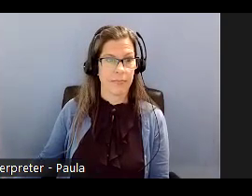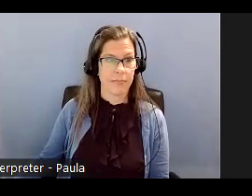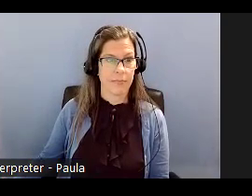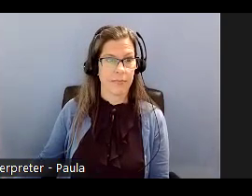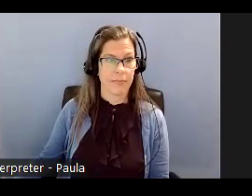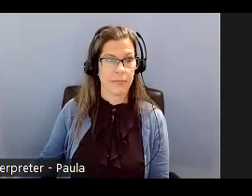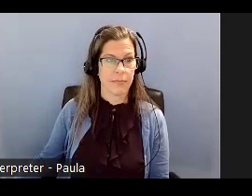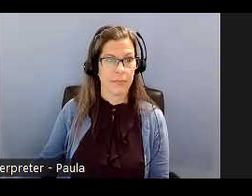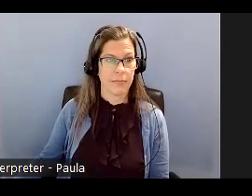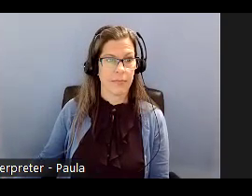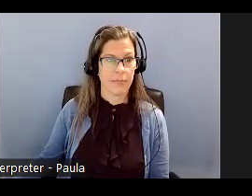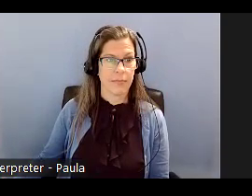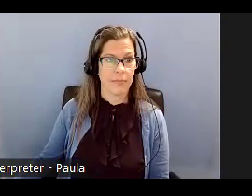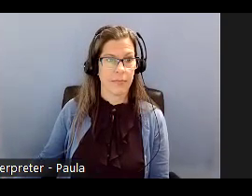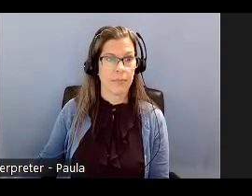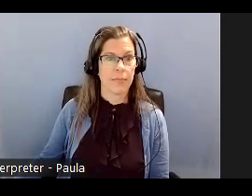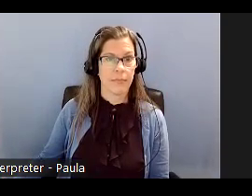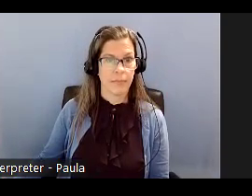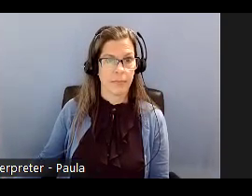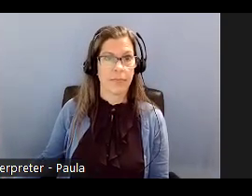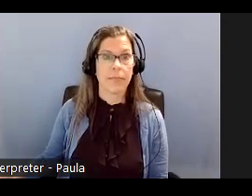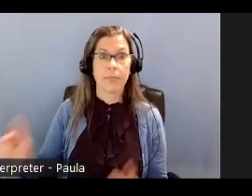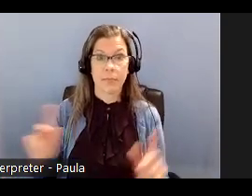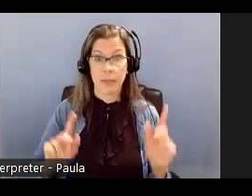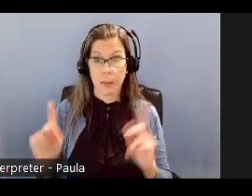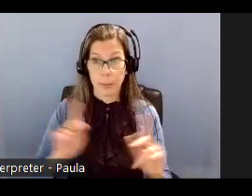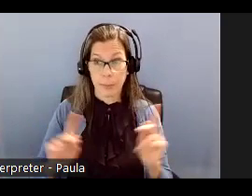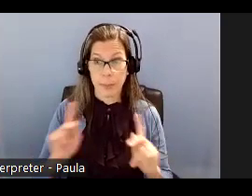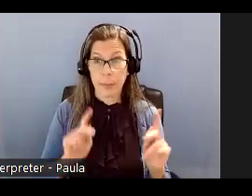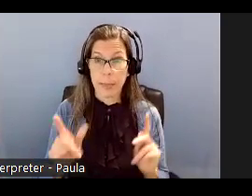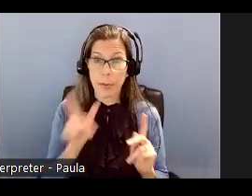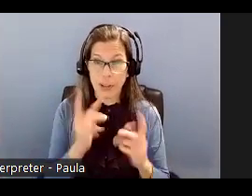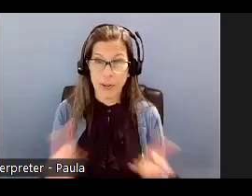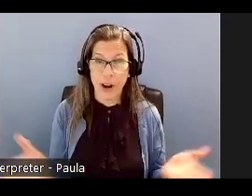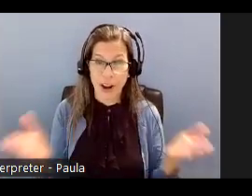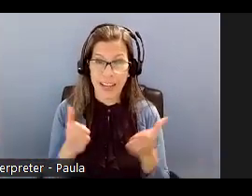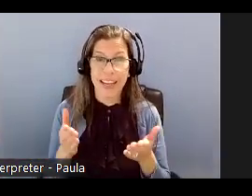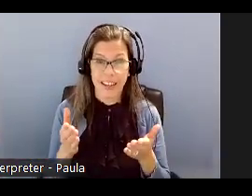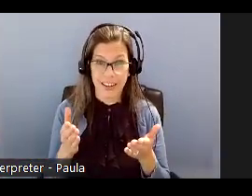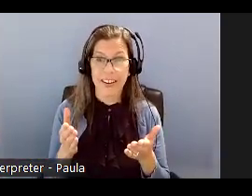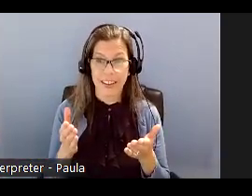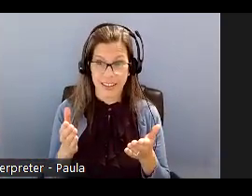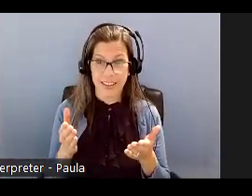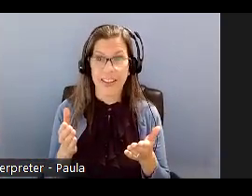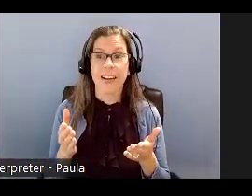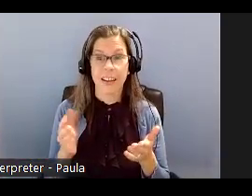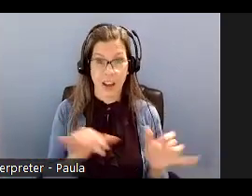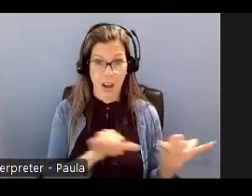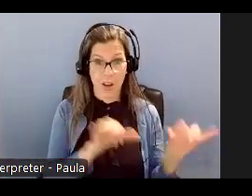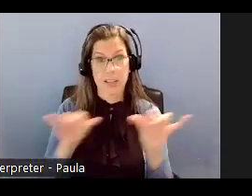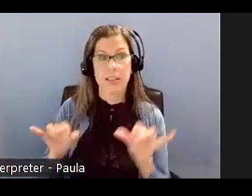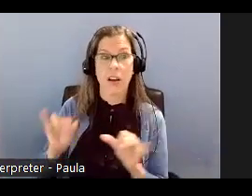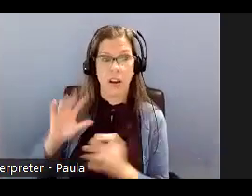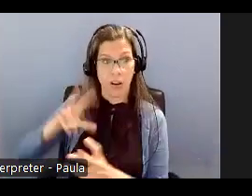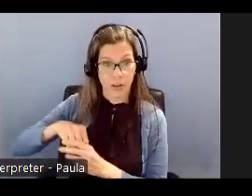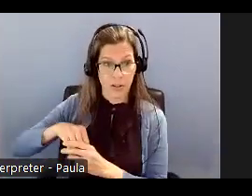All right. So some of the folks who have are present with us have also been present with the qualified health